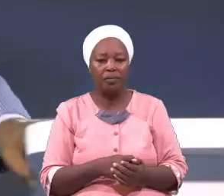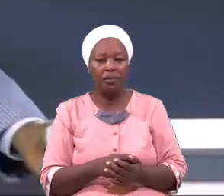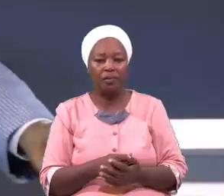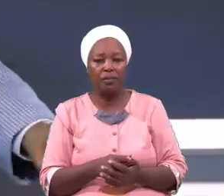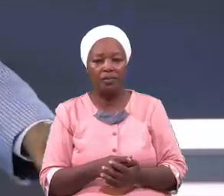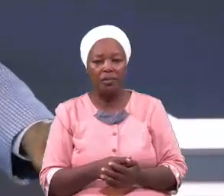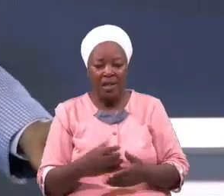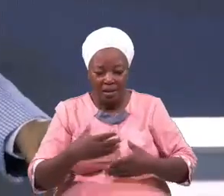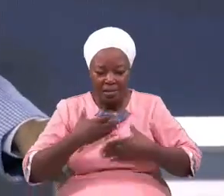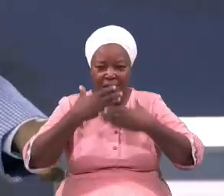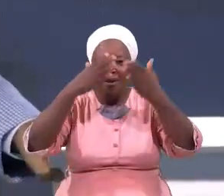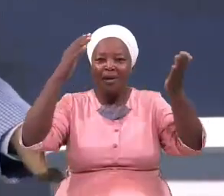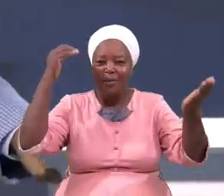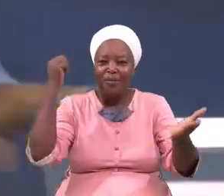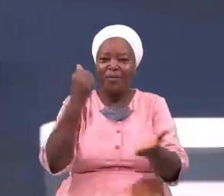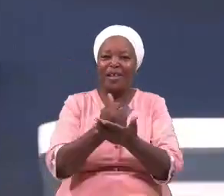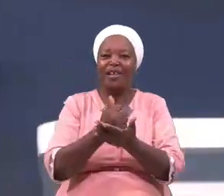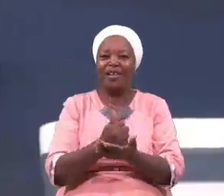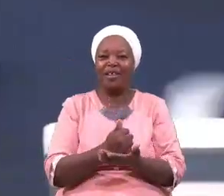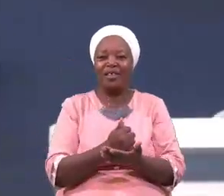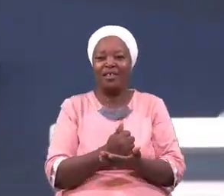Somebody shout amen. Amen.